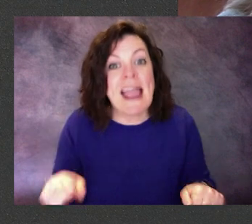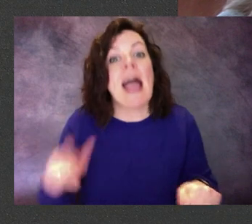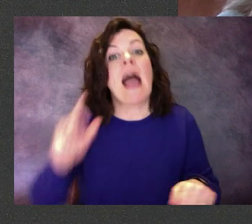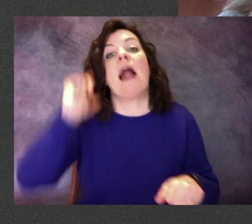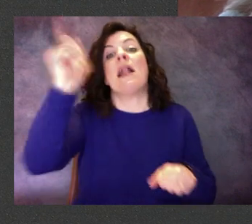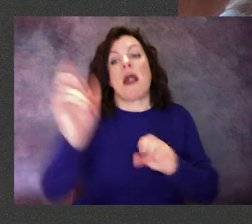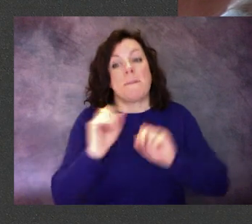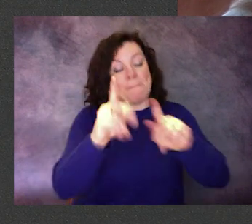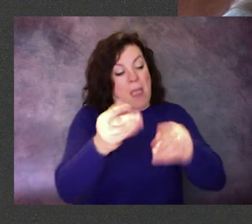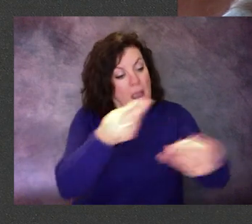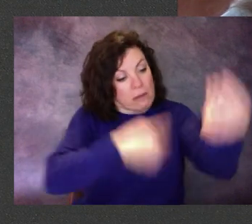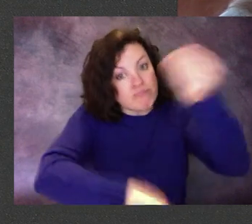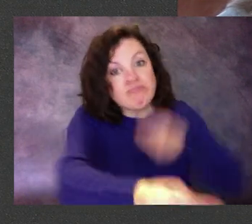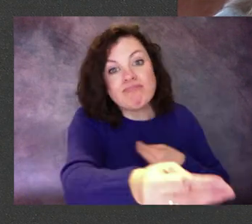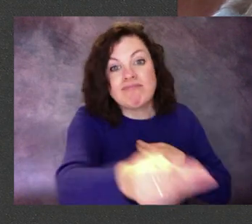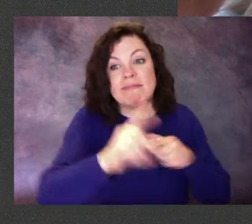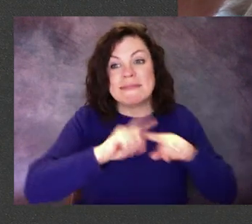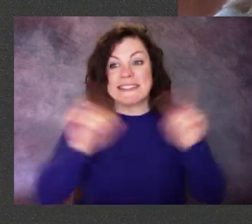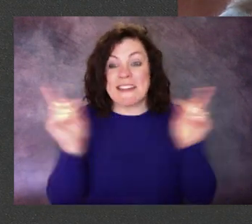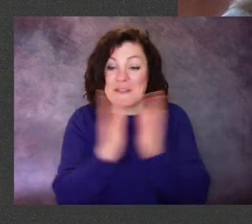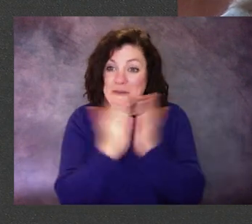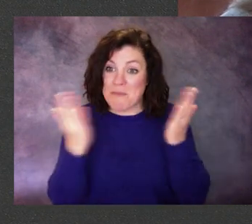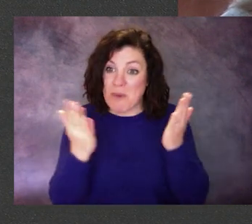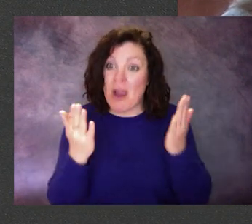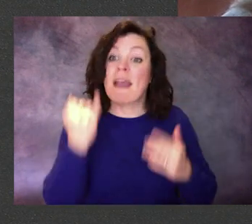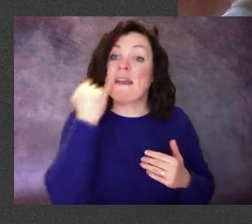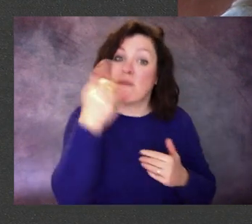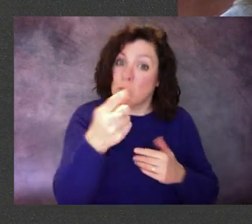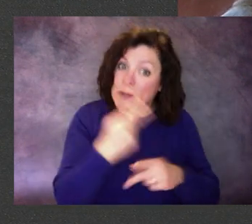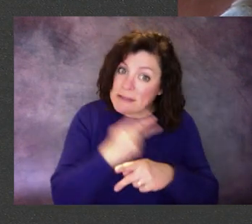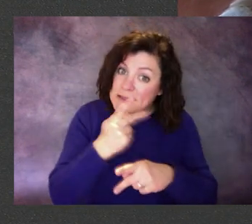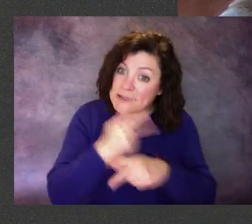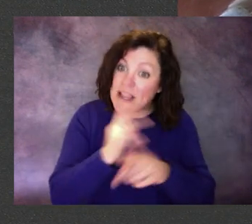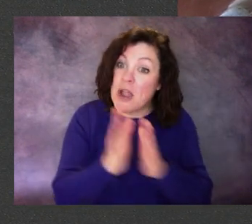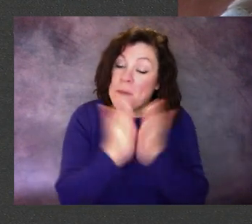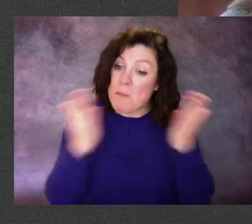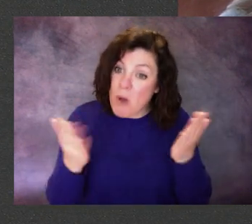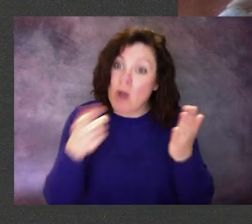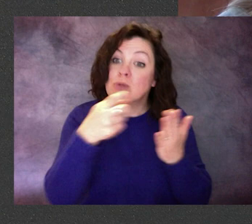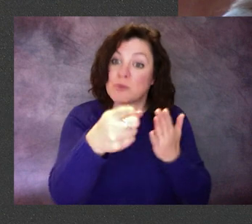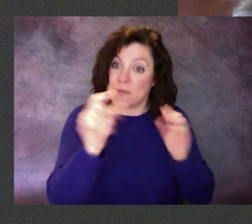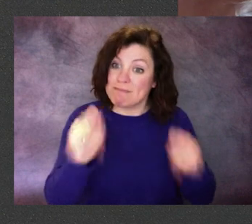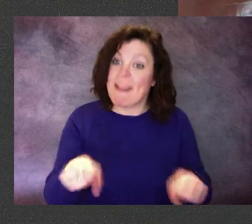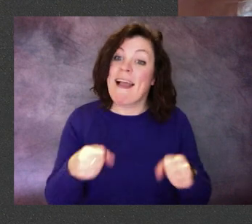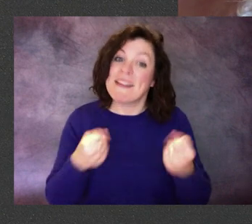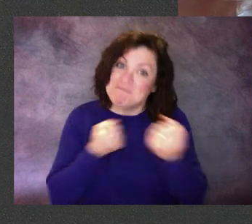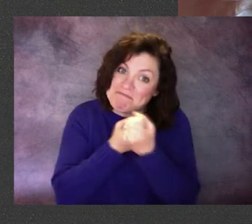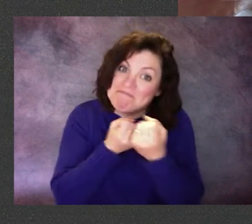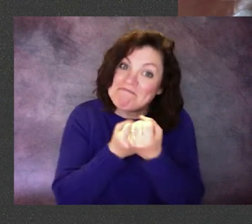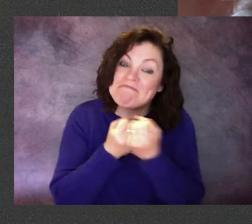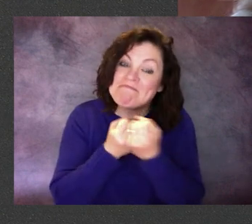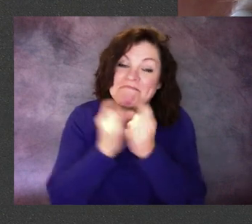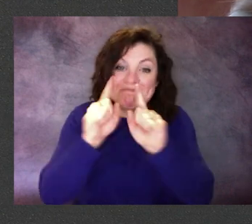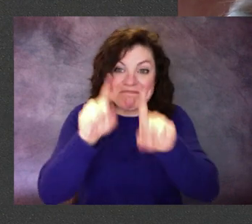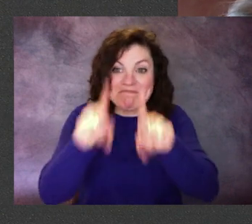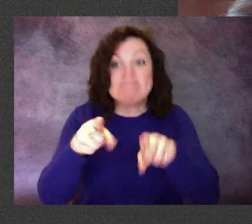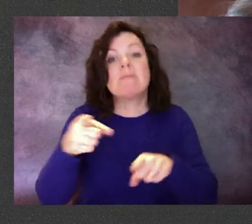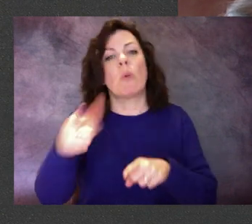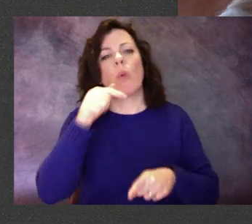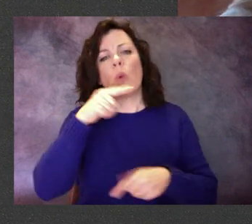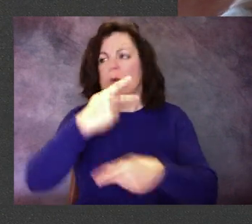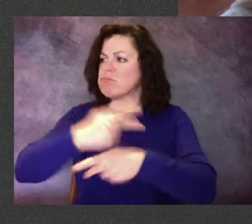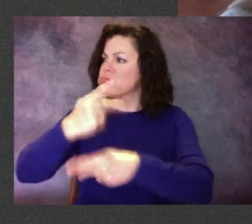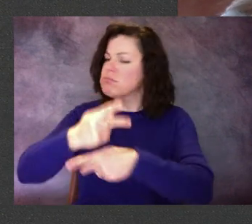works at a library and takes care of those books for us and helps us when we go there is called a librarian. I would love to take you there and show